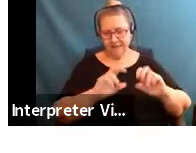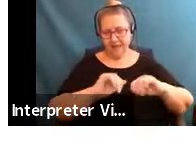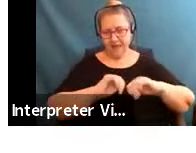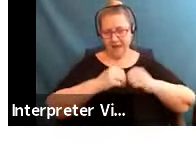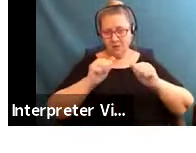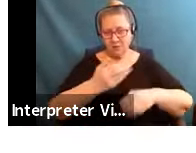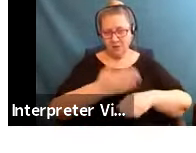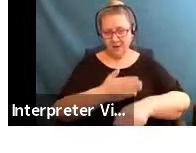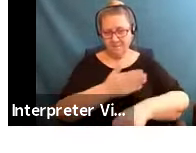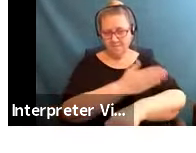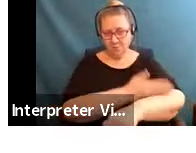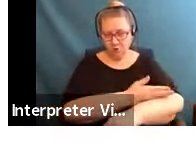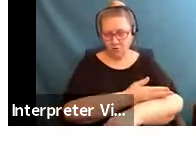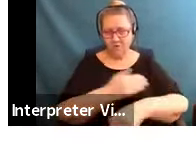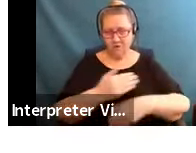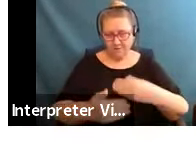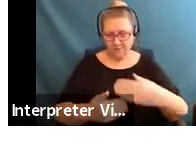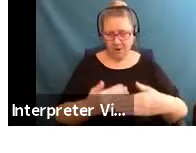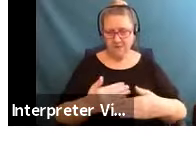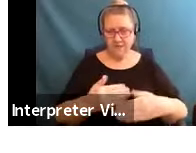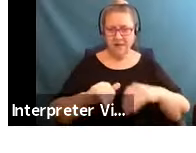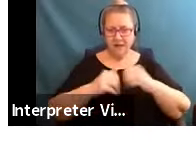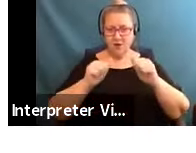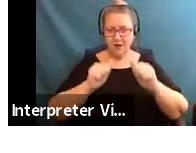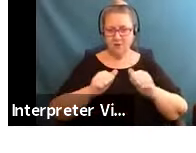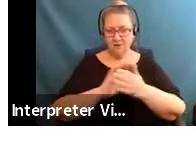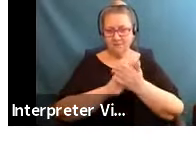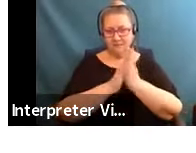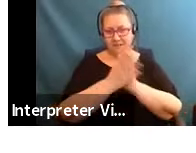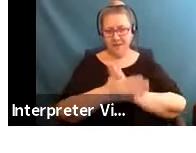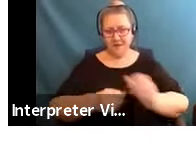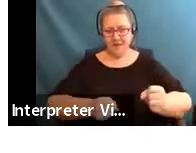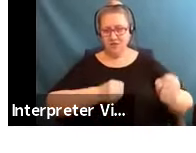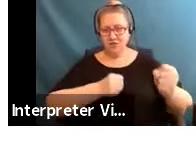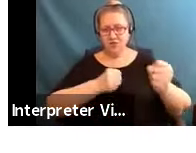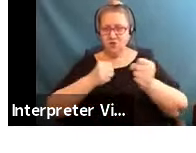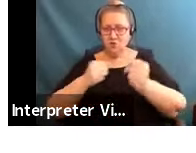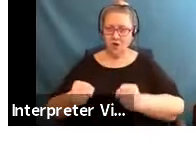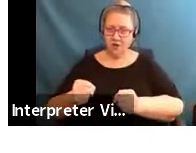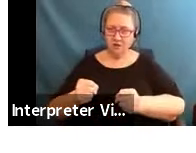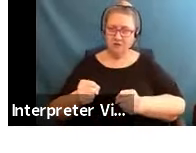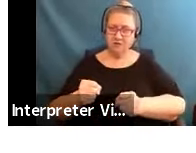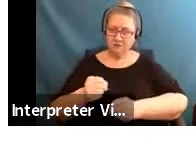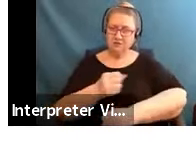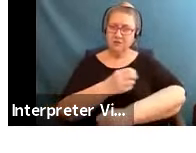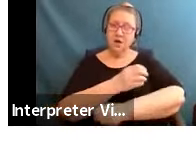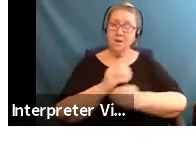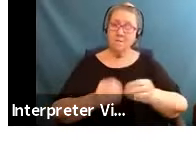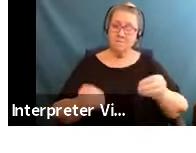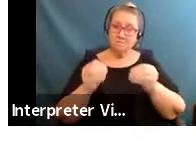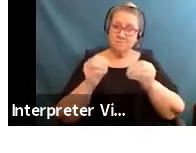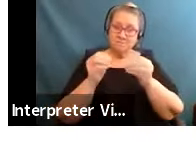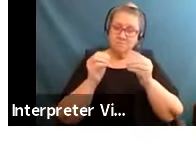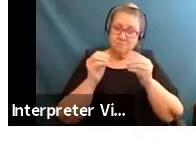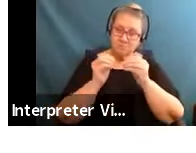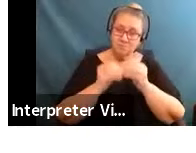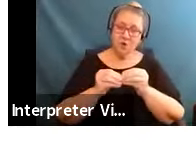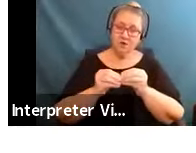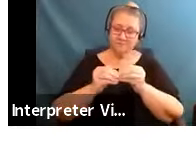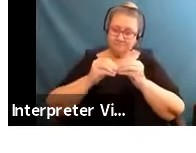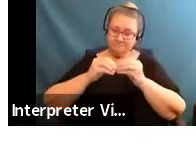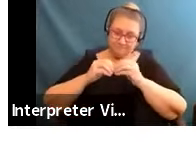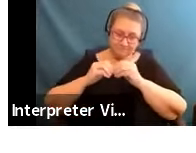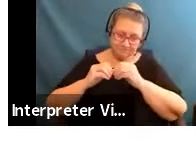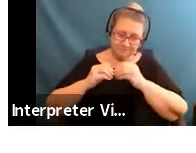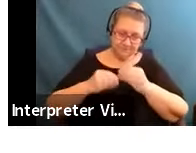process, how we can strengthen our process, and we would like to get your feedback and your input and